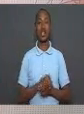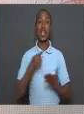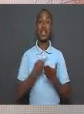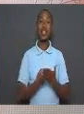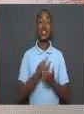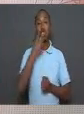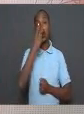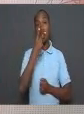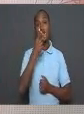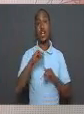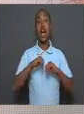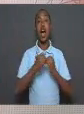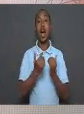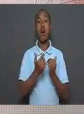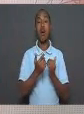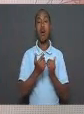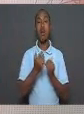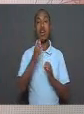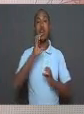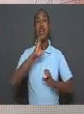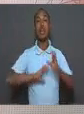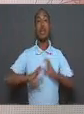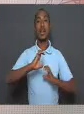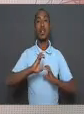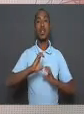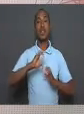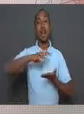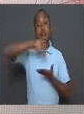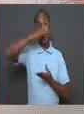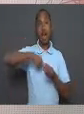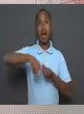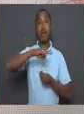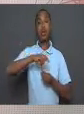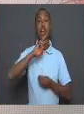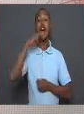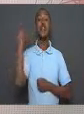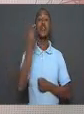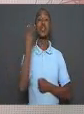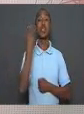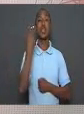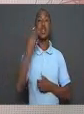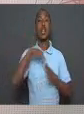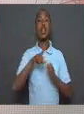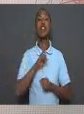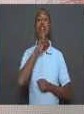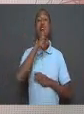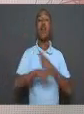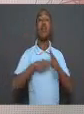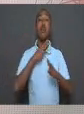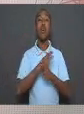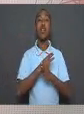This will show us how some of the chemicals we have been learning about are used in